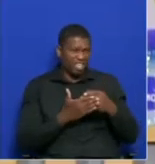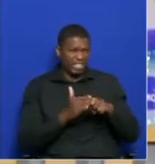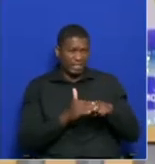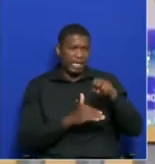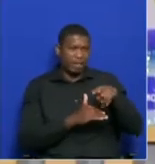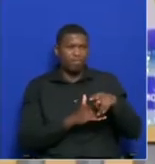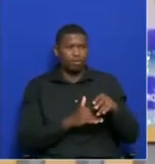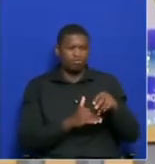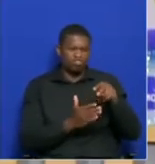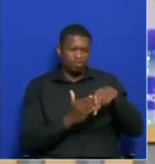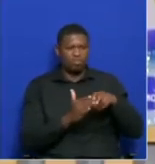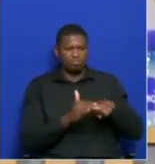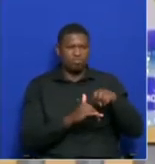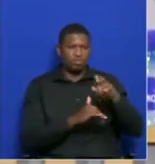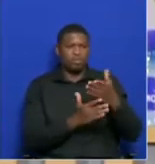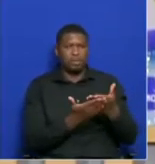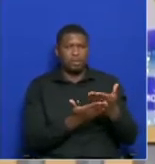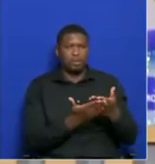Okay.